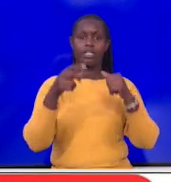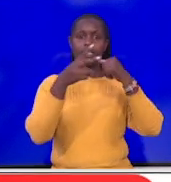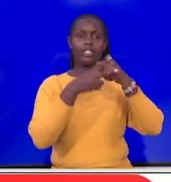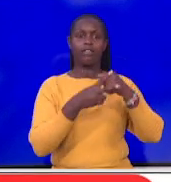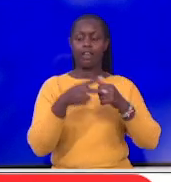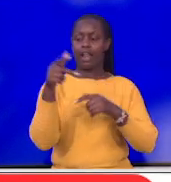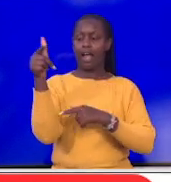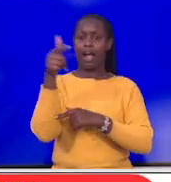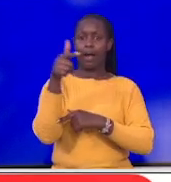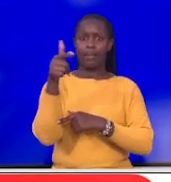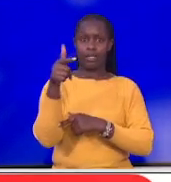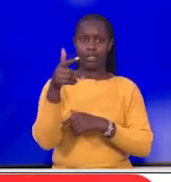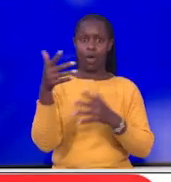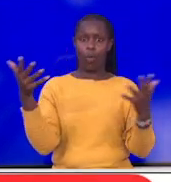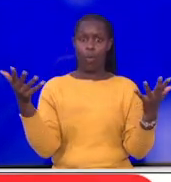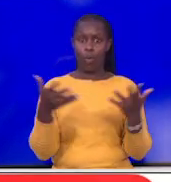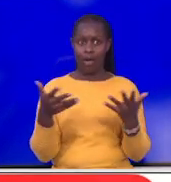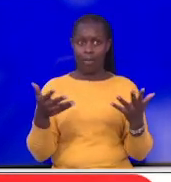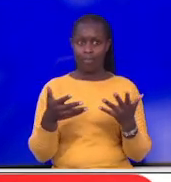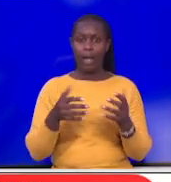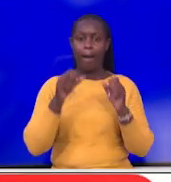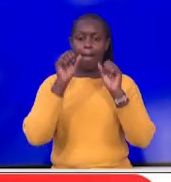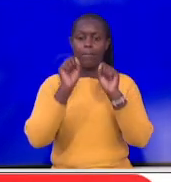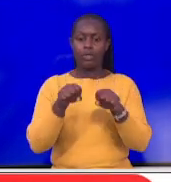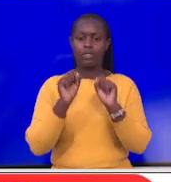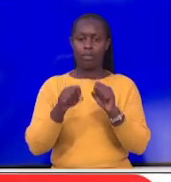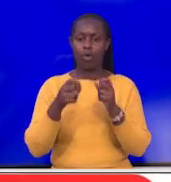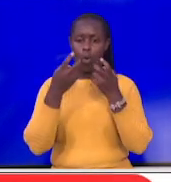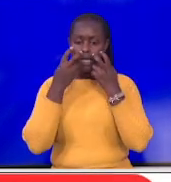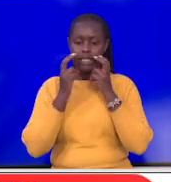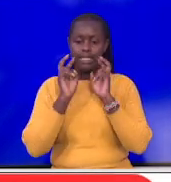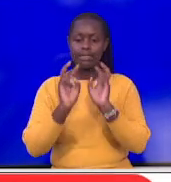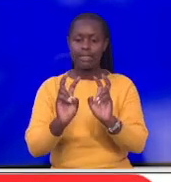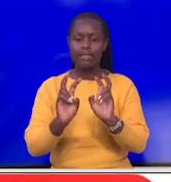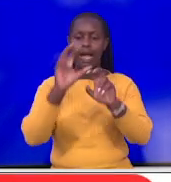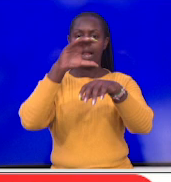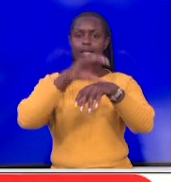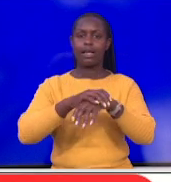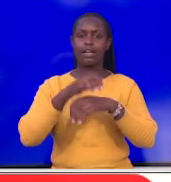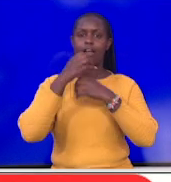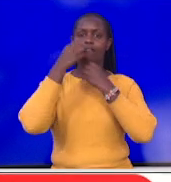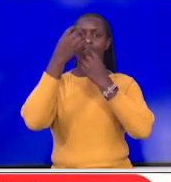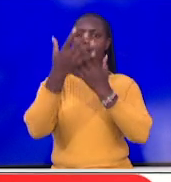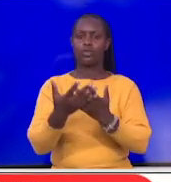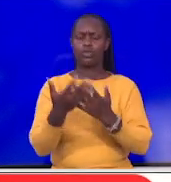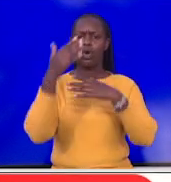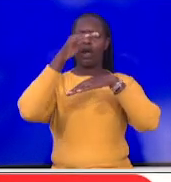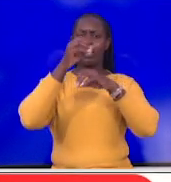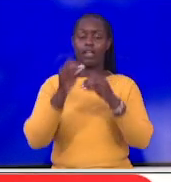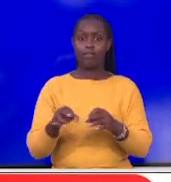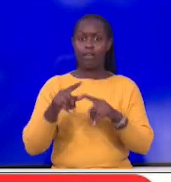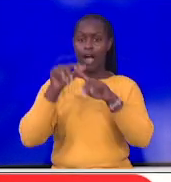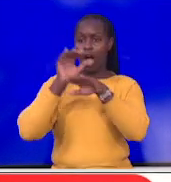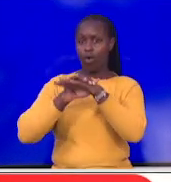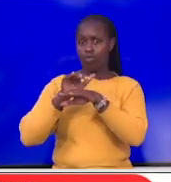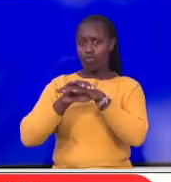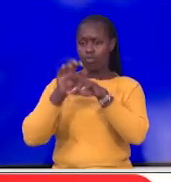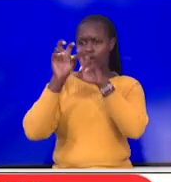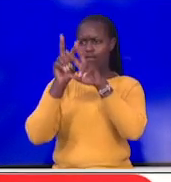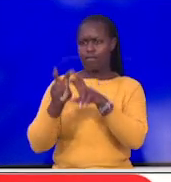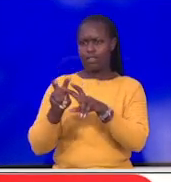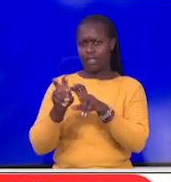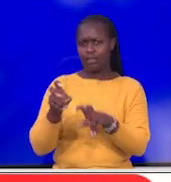where they could be able to get and gather information, where a very credible investigative agency